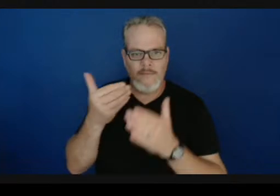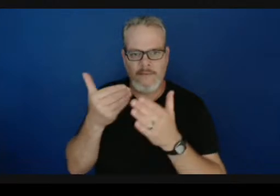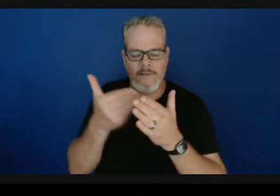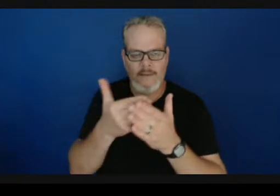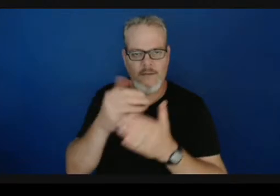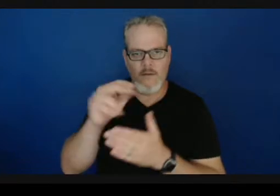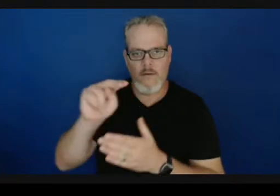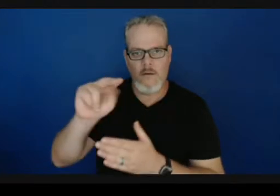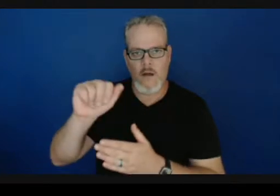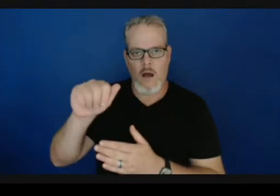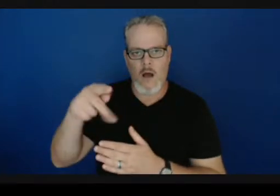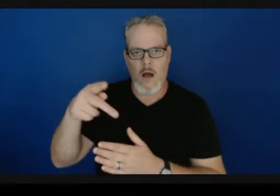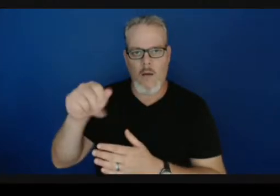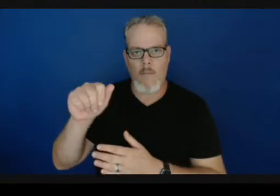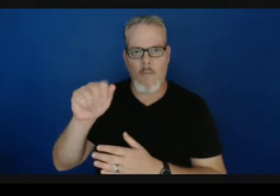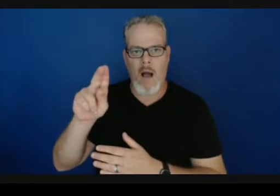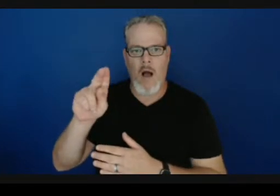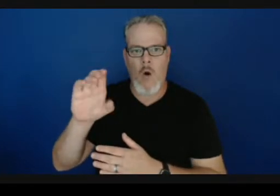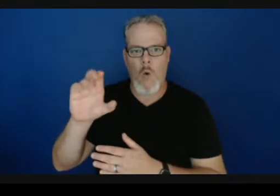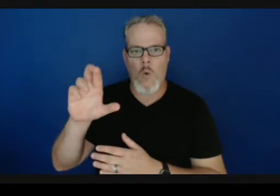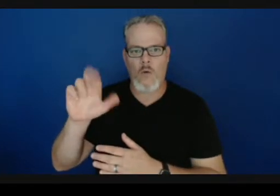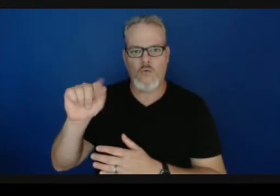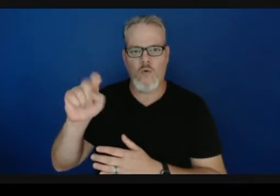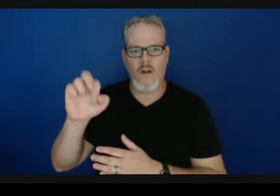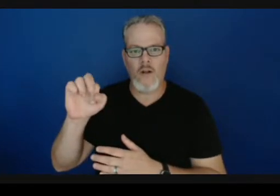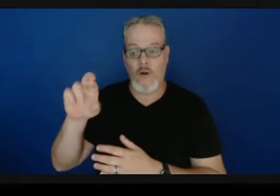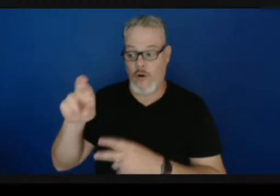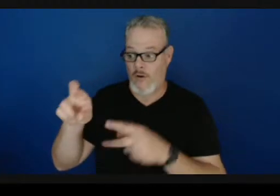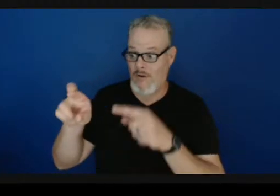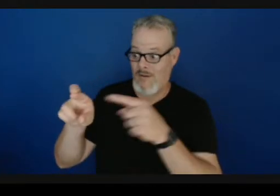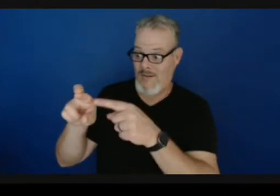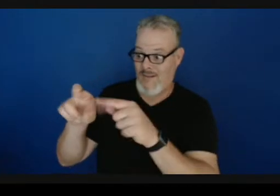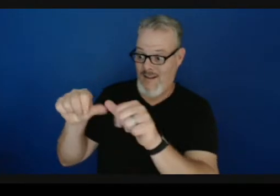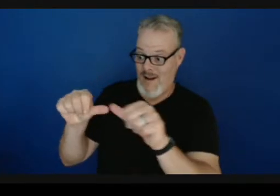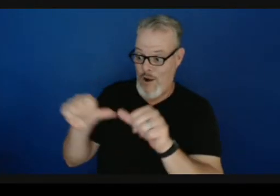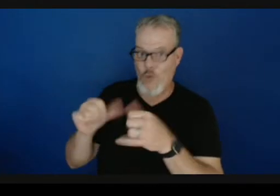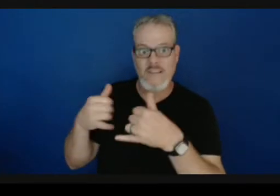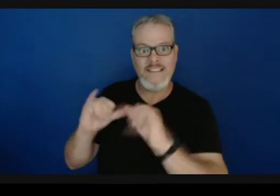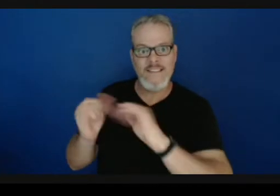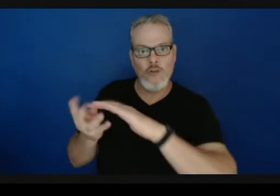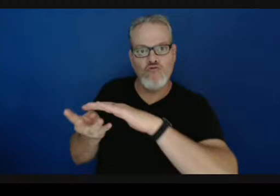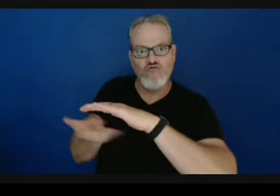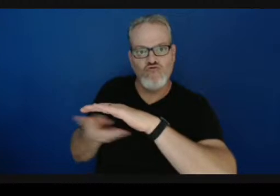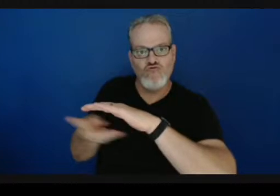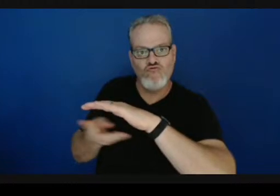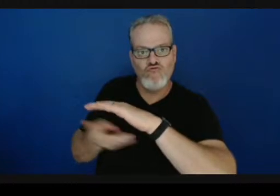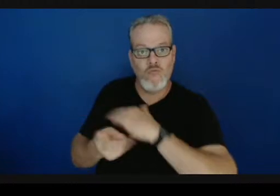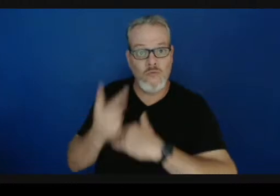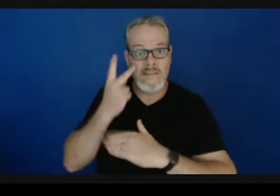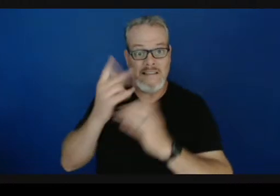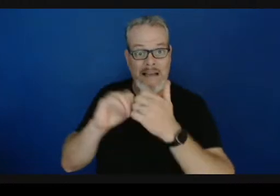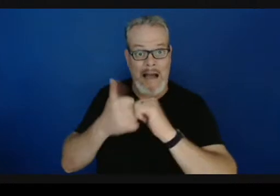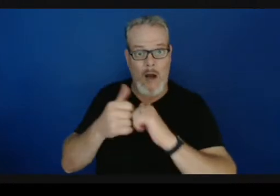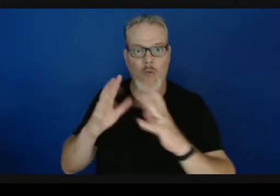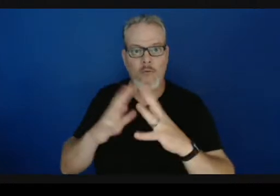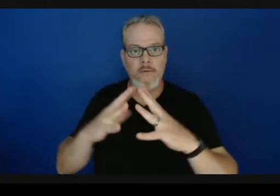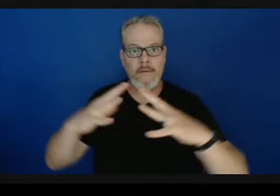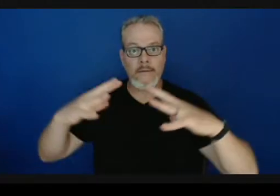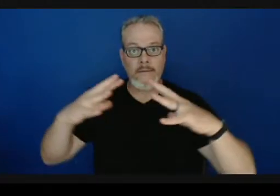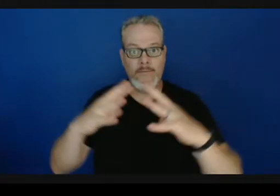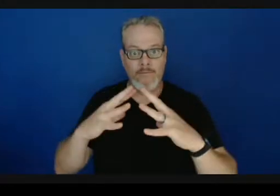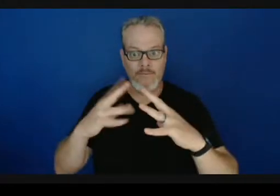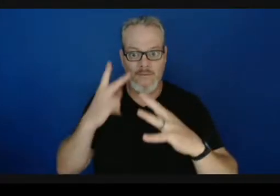areas by Nāpau and in the Middle East Rift are still filling with magma, and we can see that through our tilt meters. First, we'll look at the